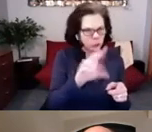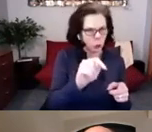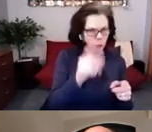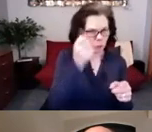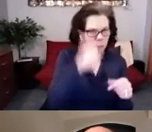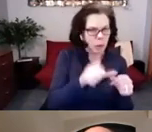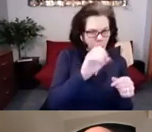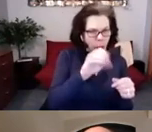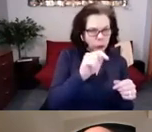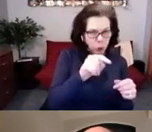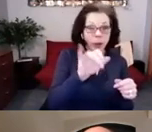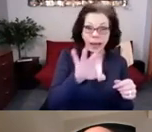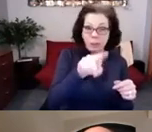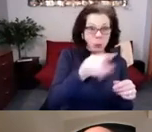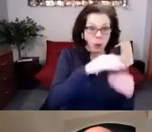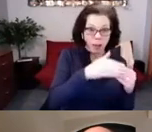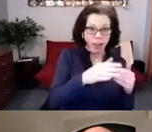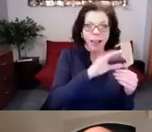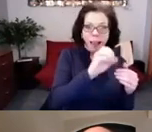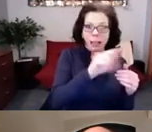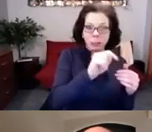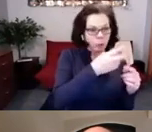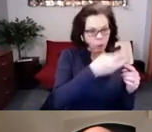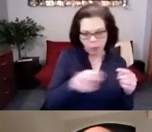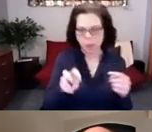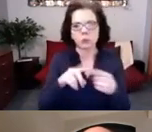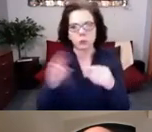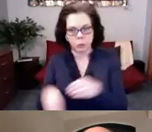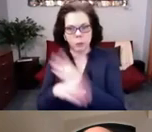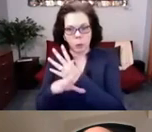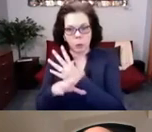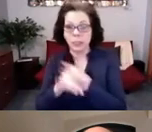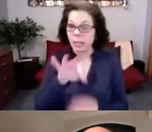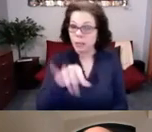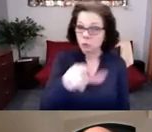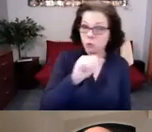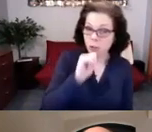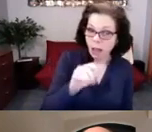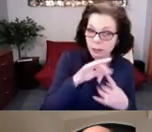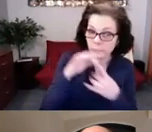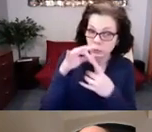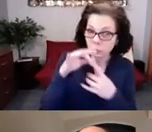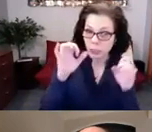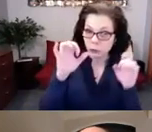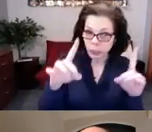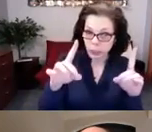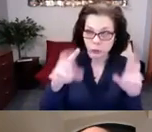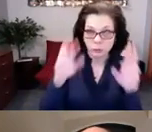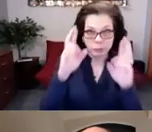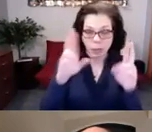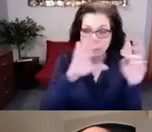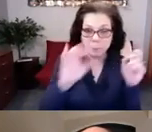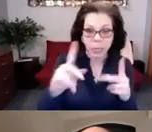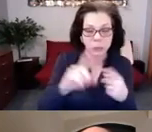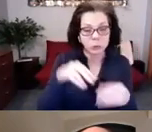data. So if you were not substantially separate special education, you are scheduled for return to